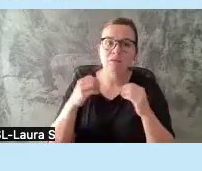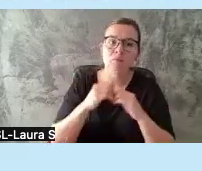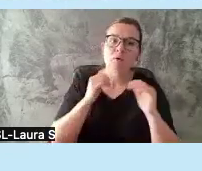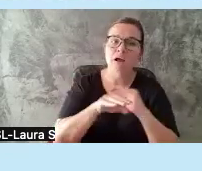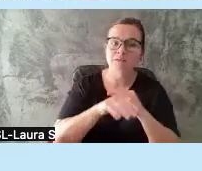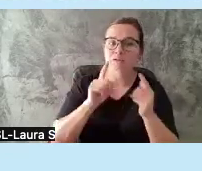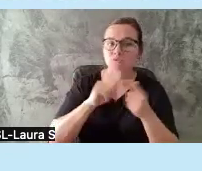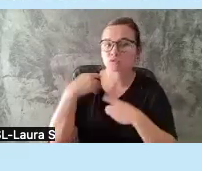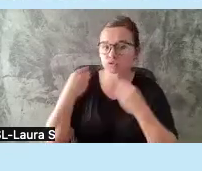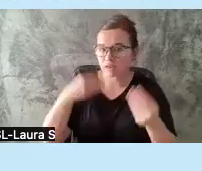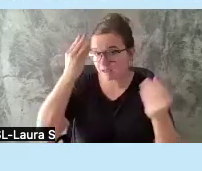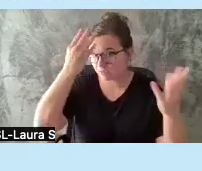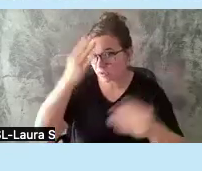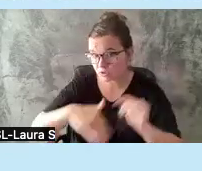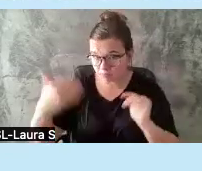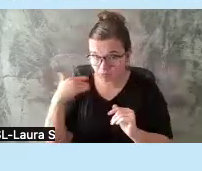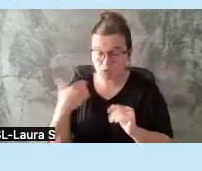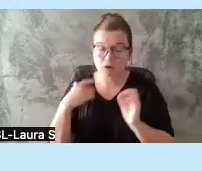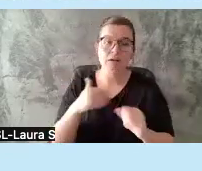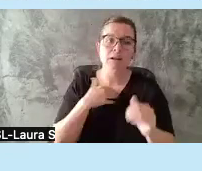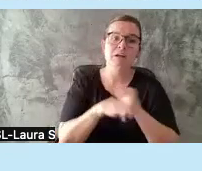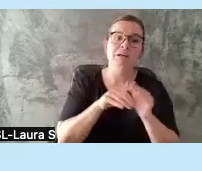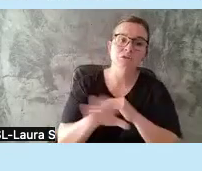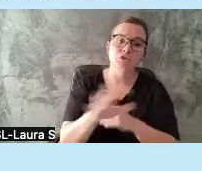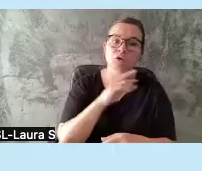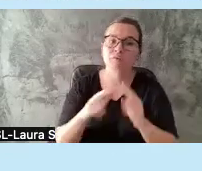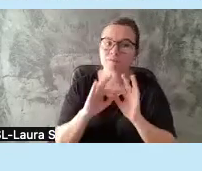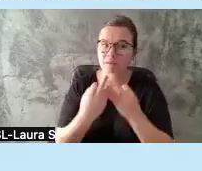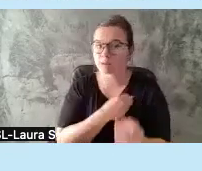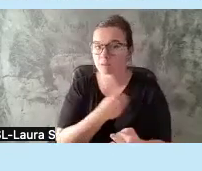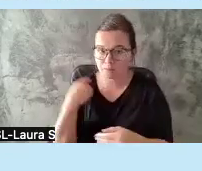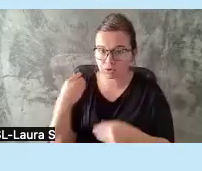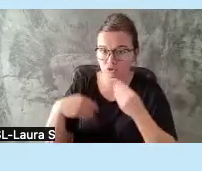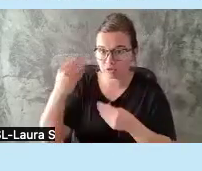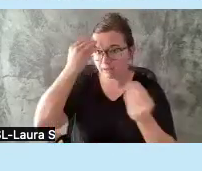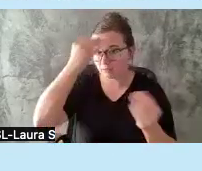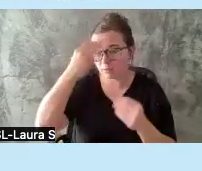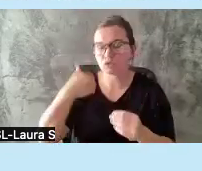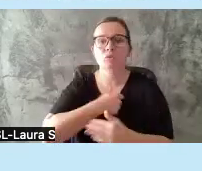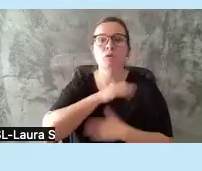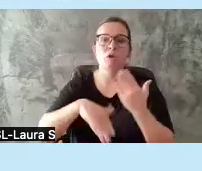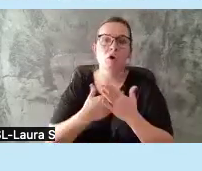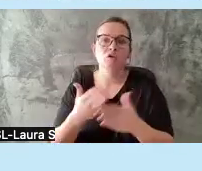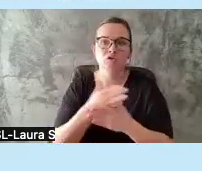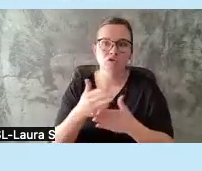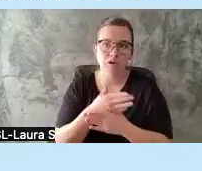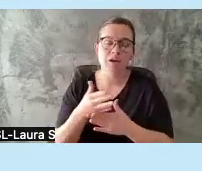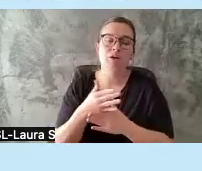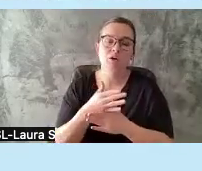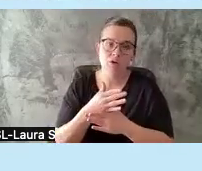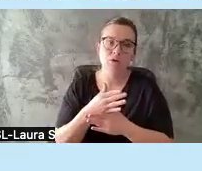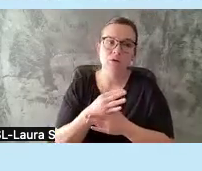ever before. They can have access to their relatives' genetic information, as we all share a portion of our DNA with our biological